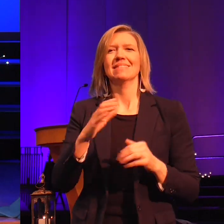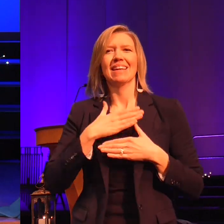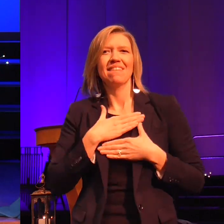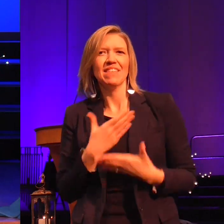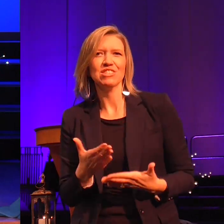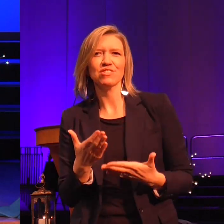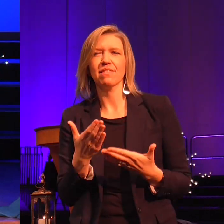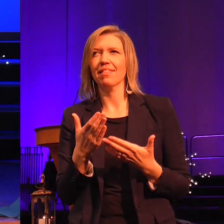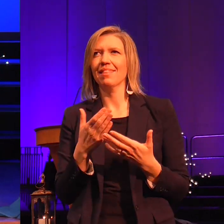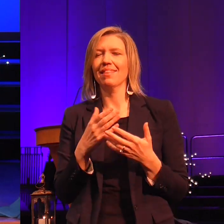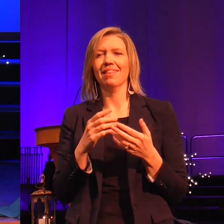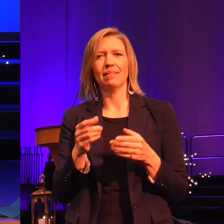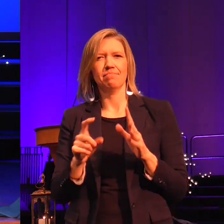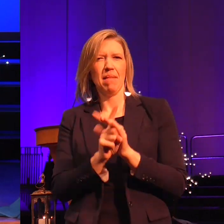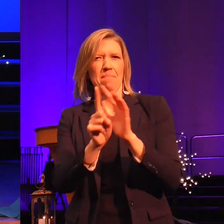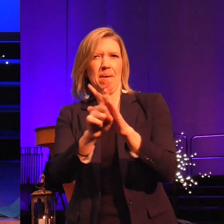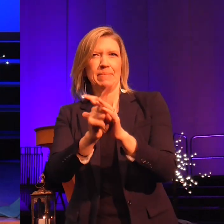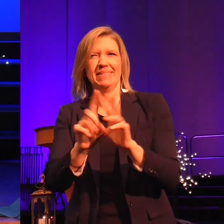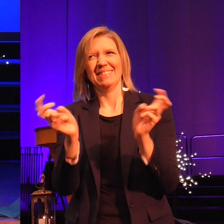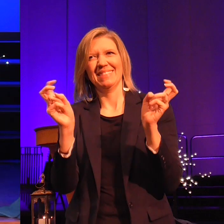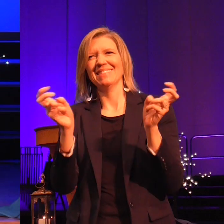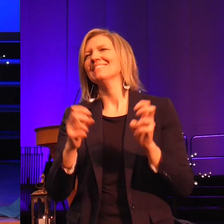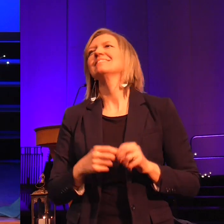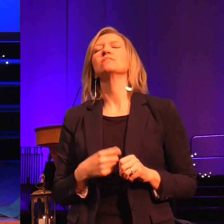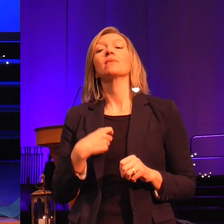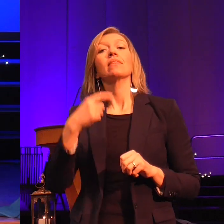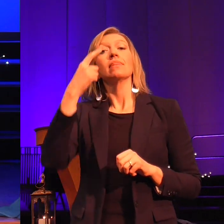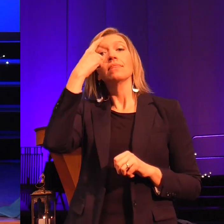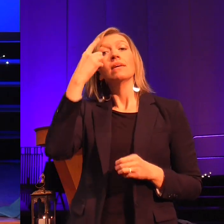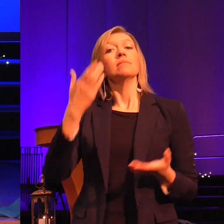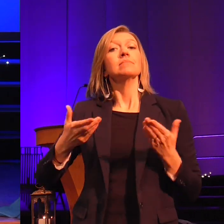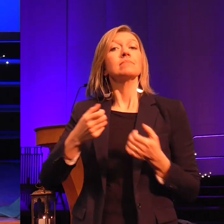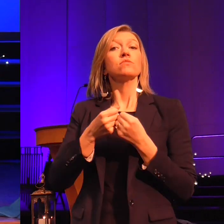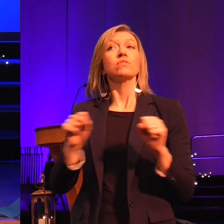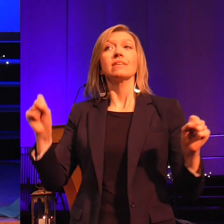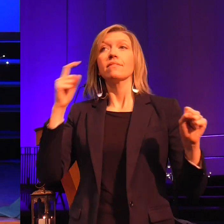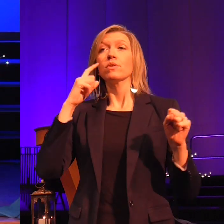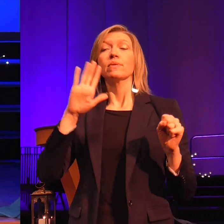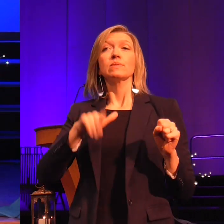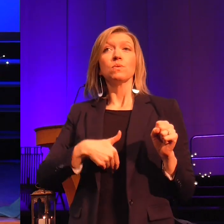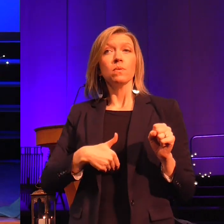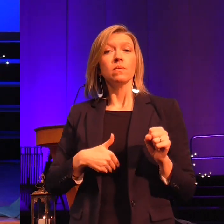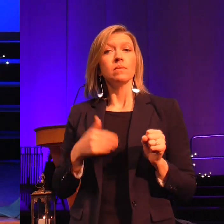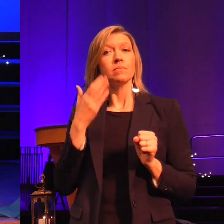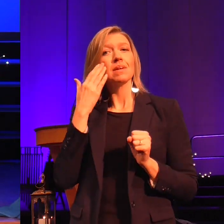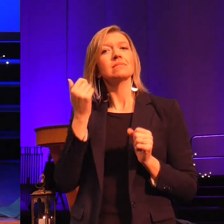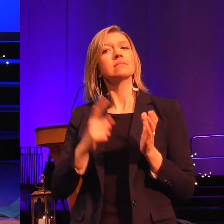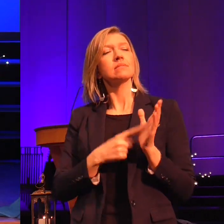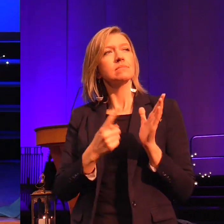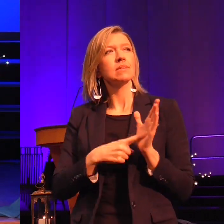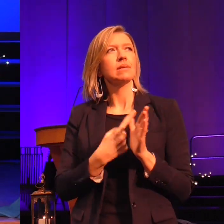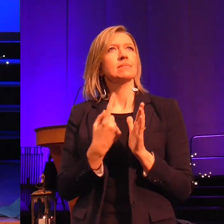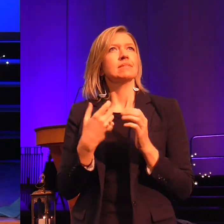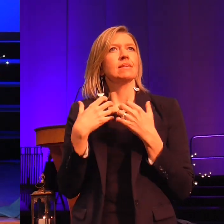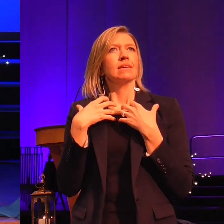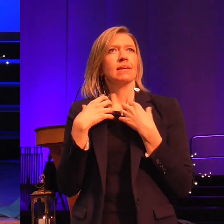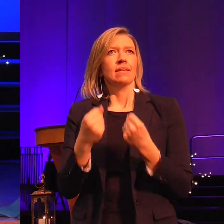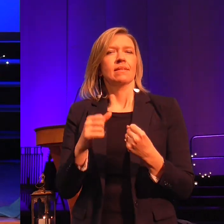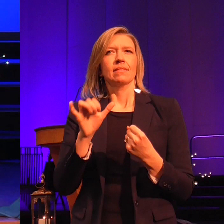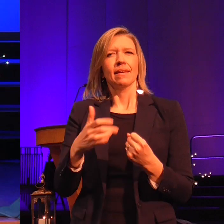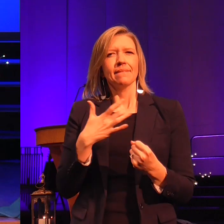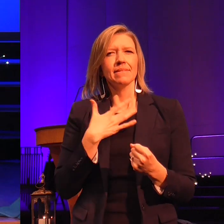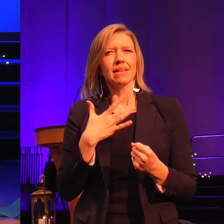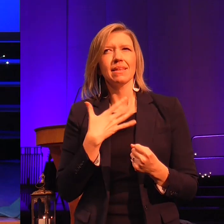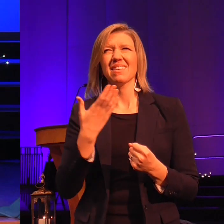they were. We thought that would be really freeing for the soul, because sometimes one way to heal that feeling like